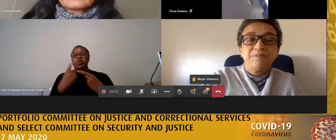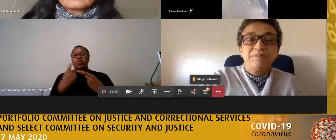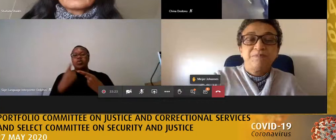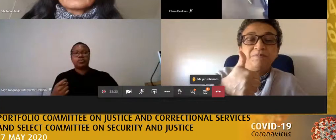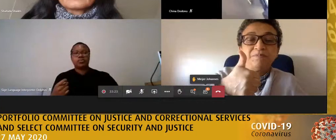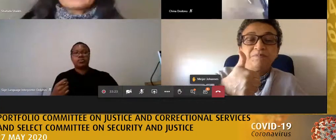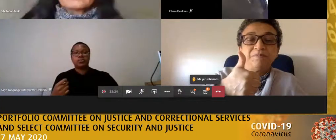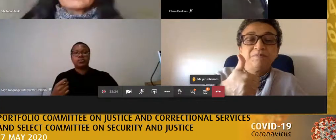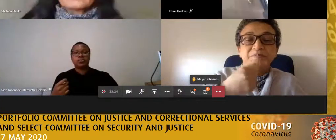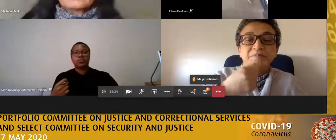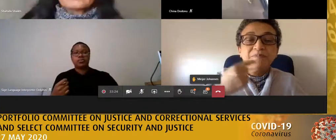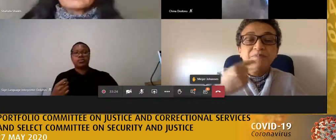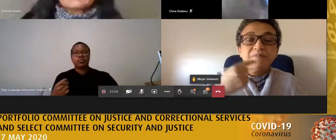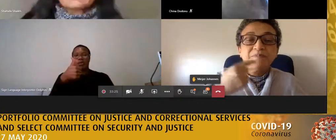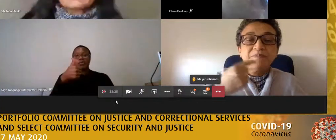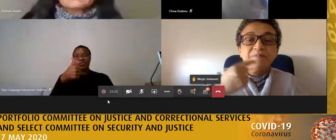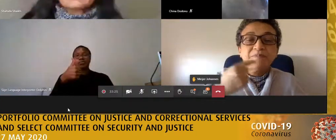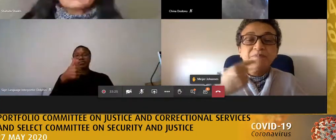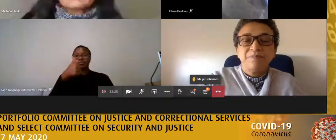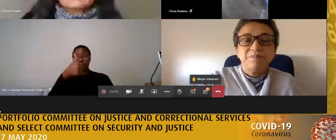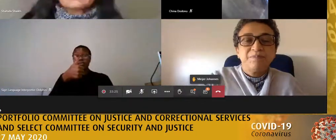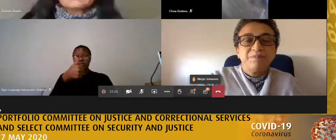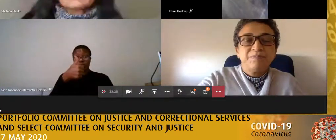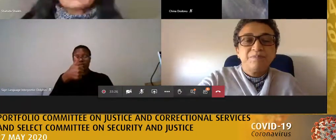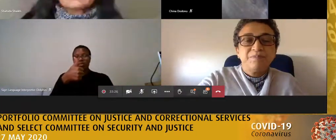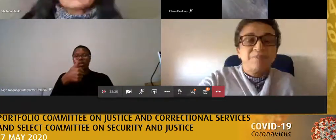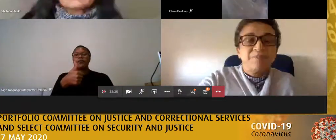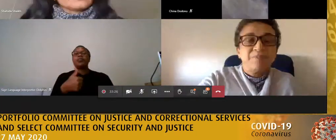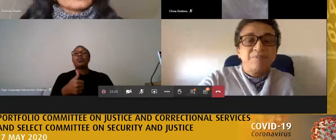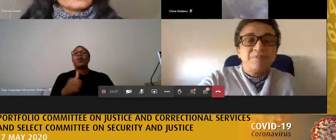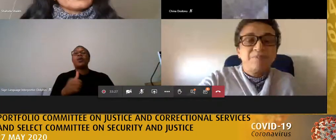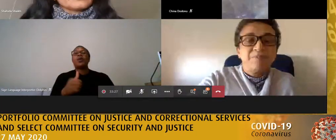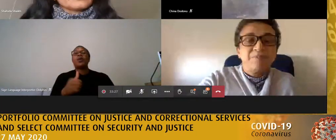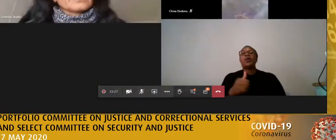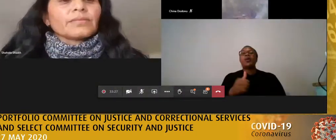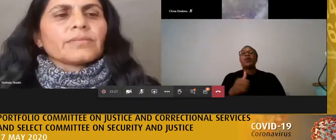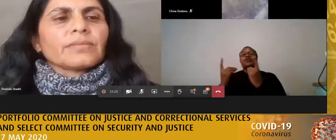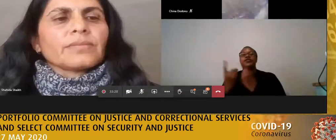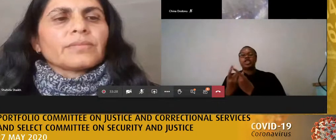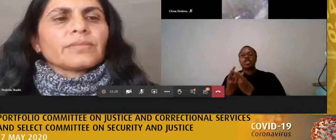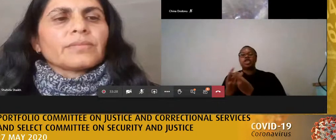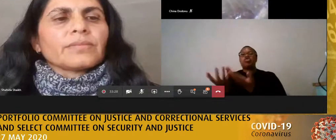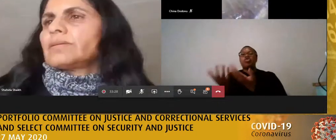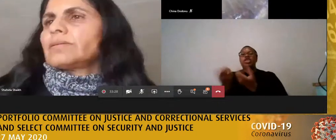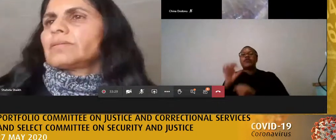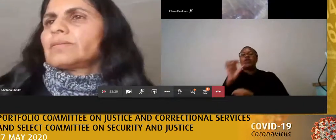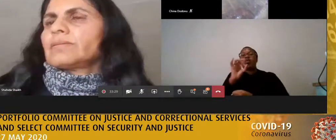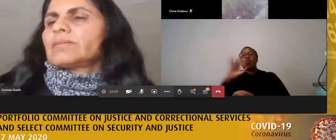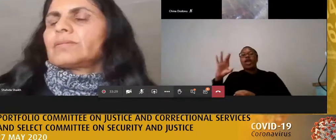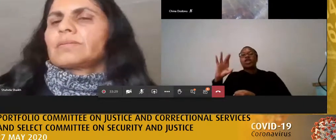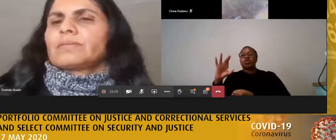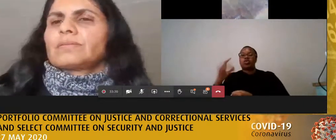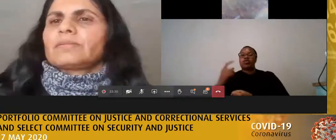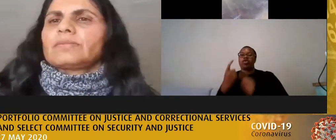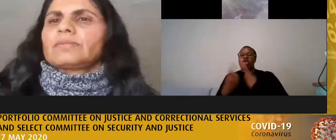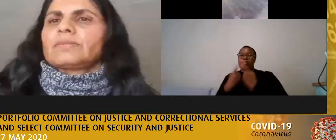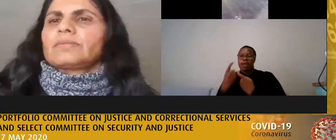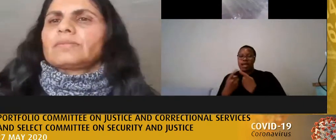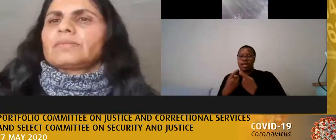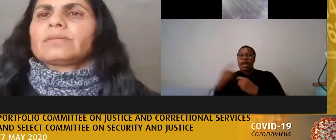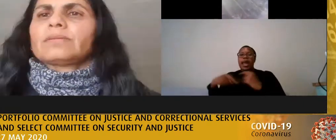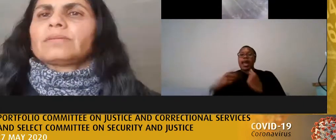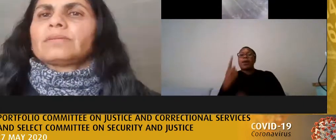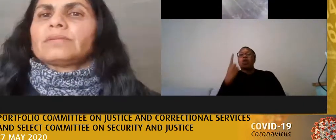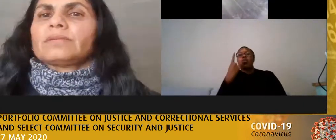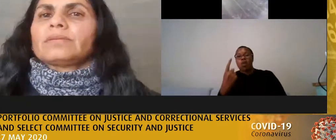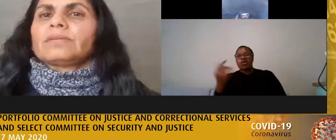the Ethics Division received a complaint, a once-off complaint for one call in respect of Mr. Mkansi and